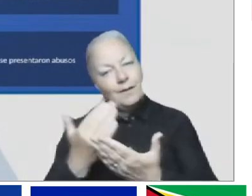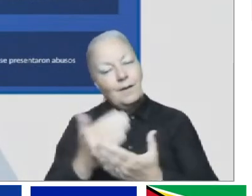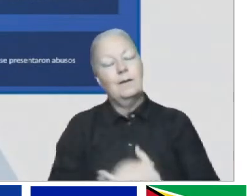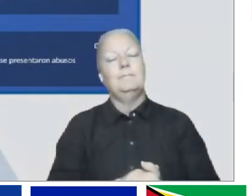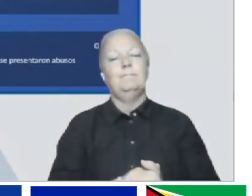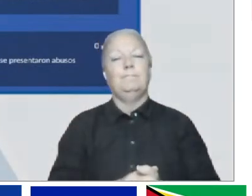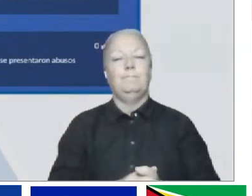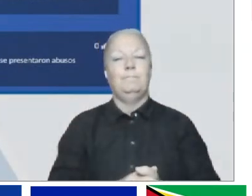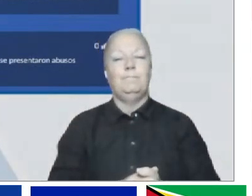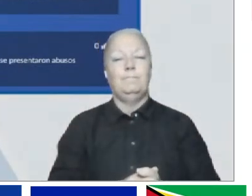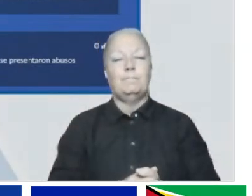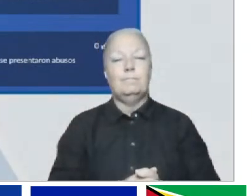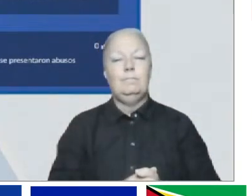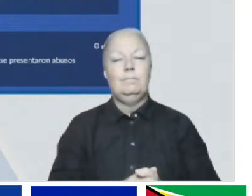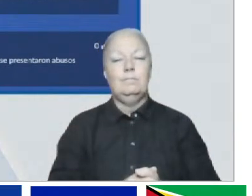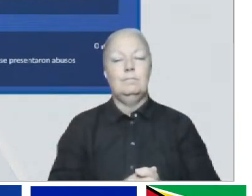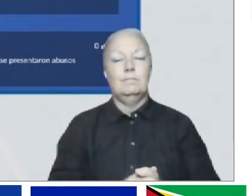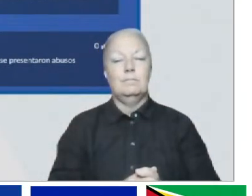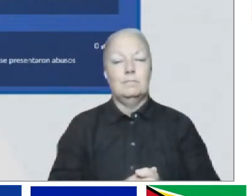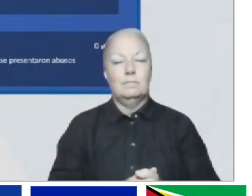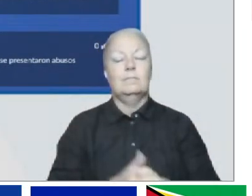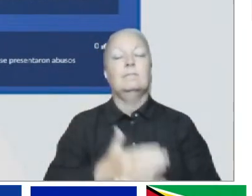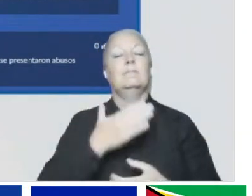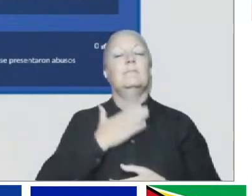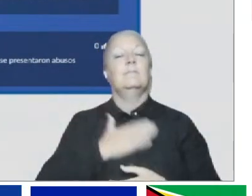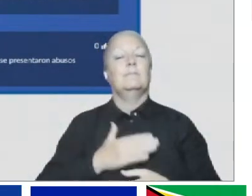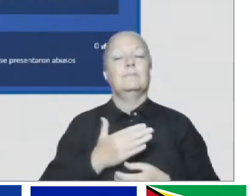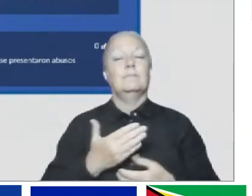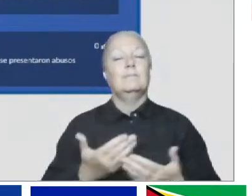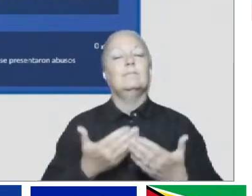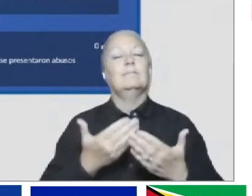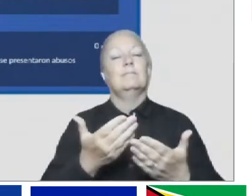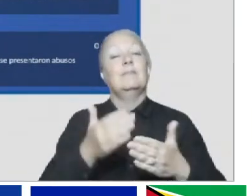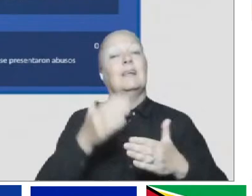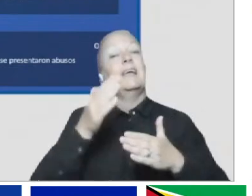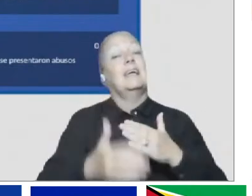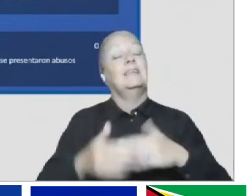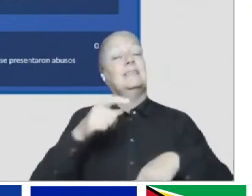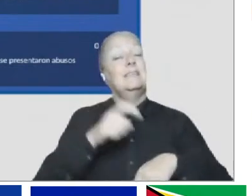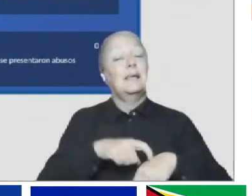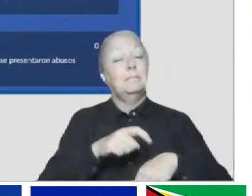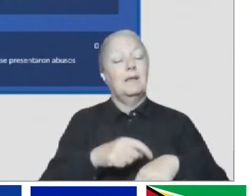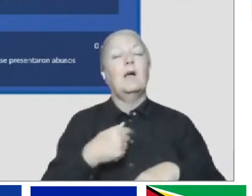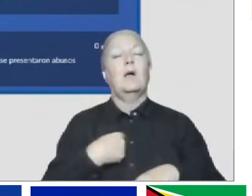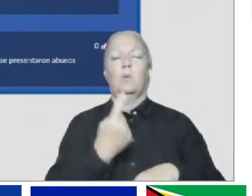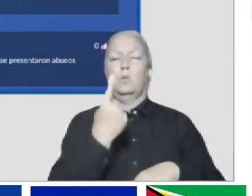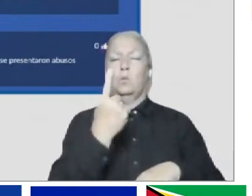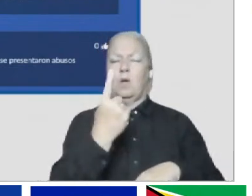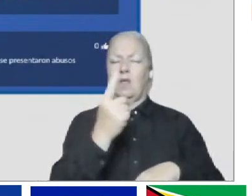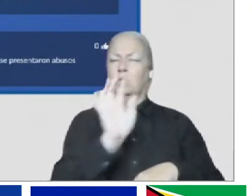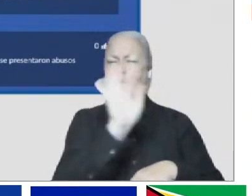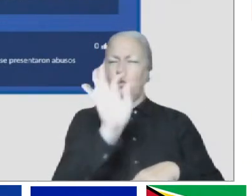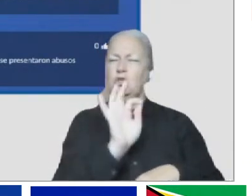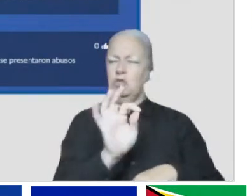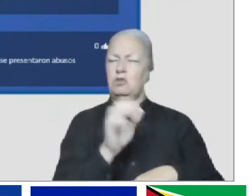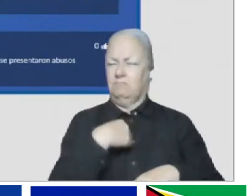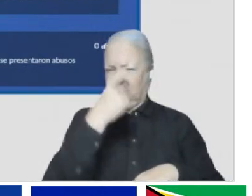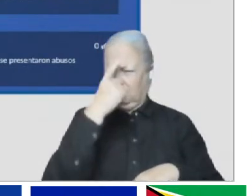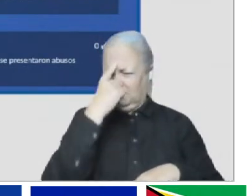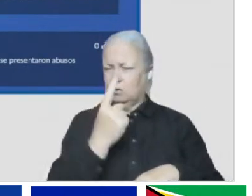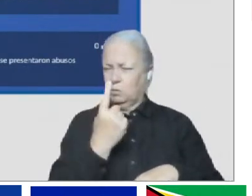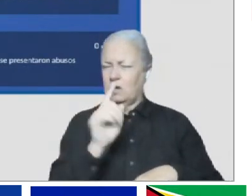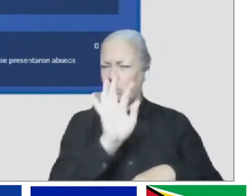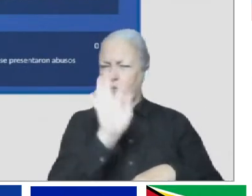time to Vijay at the end of his session, I will take one more question or ask one more question, which will be a question to the